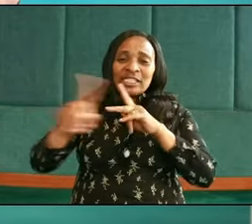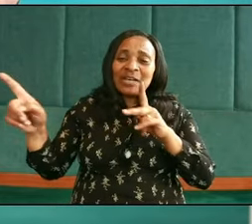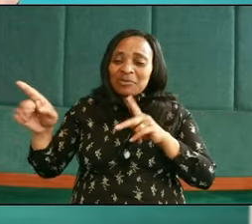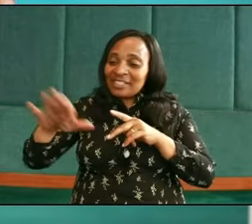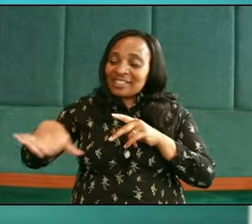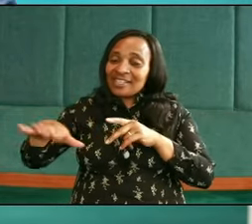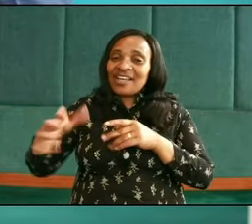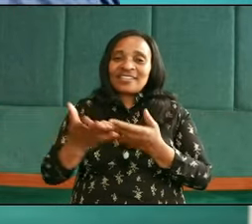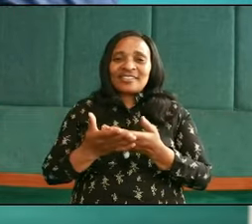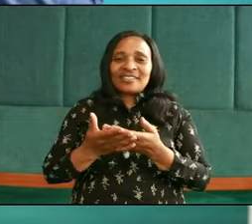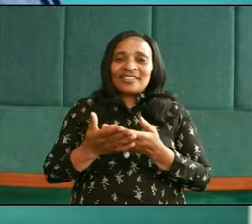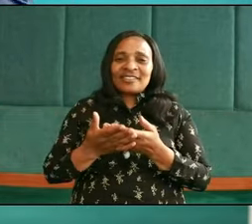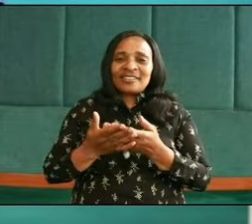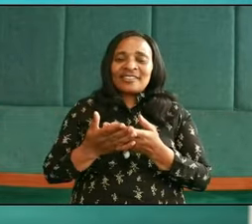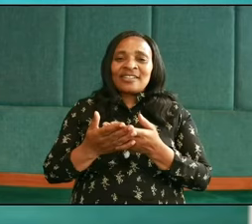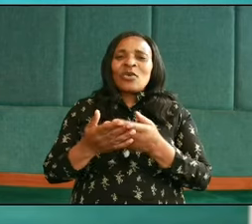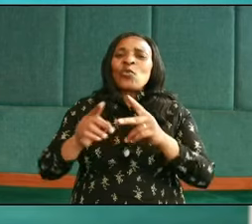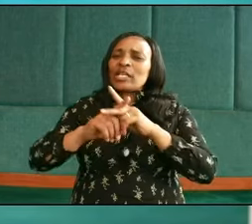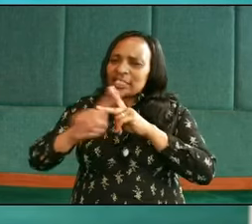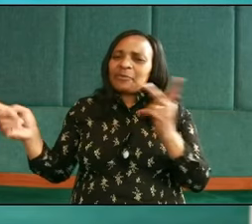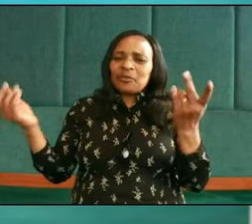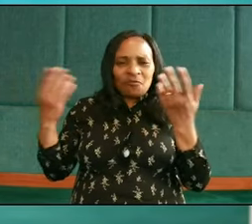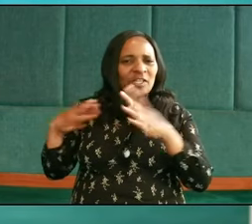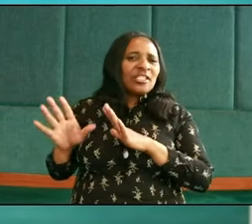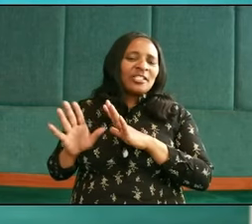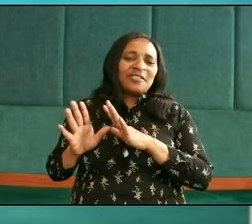snare. And we escaped.